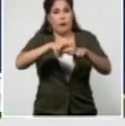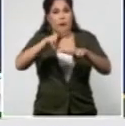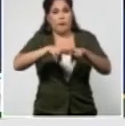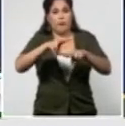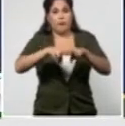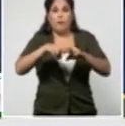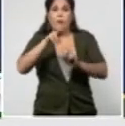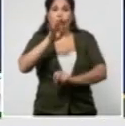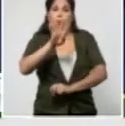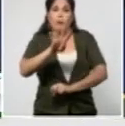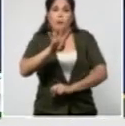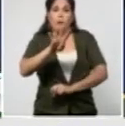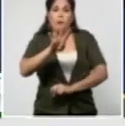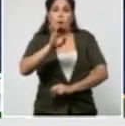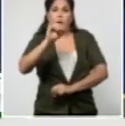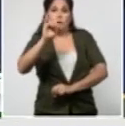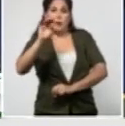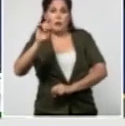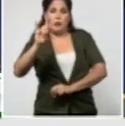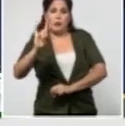469.